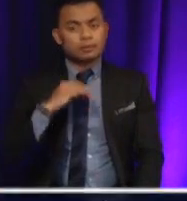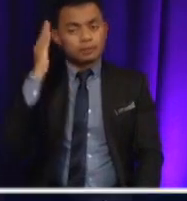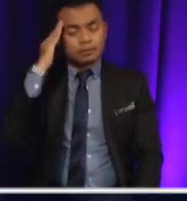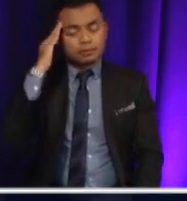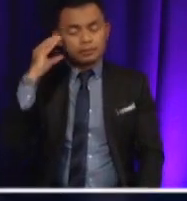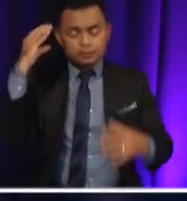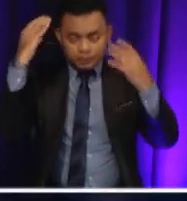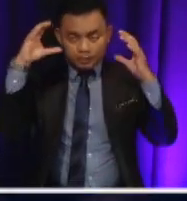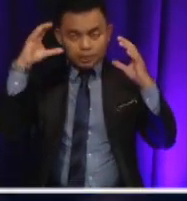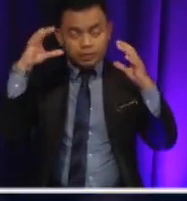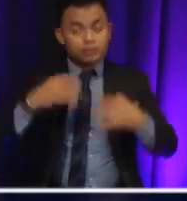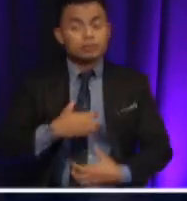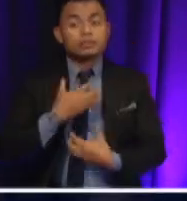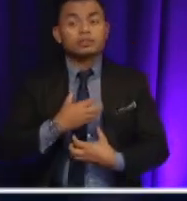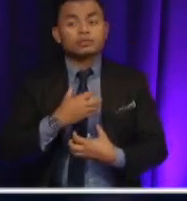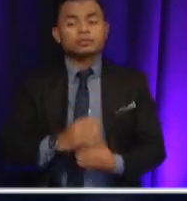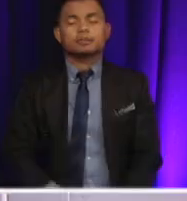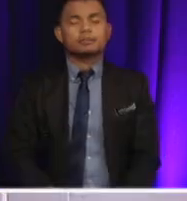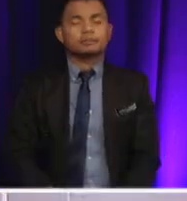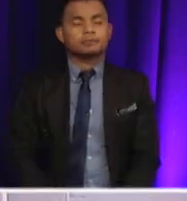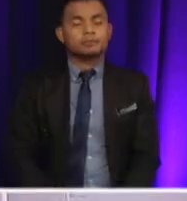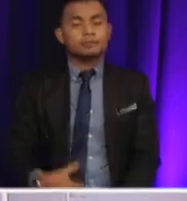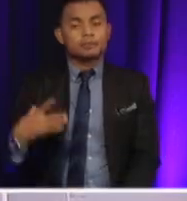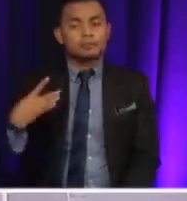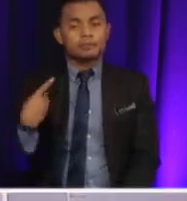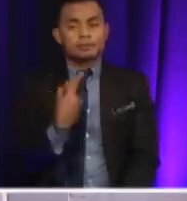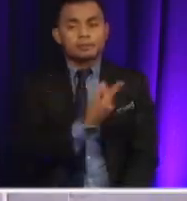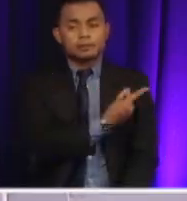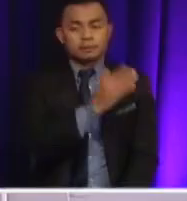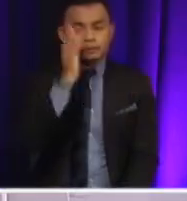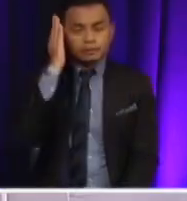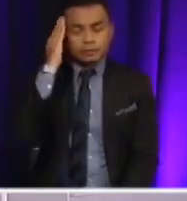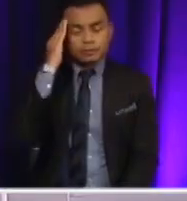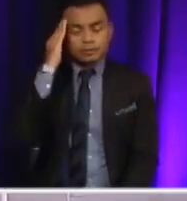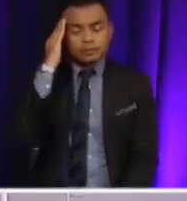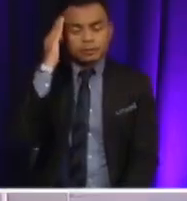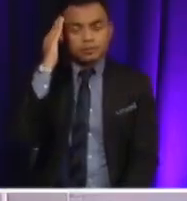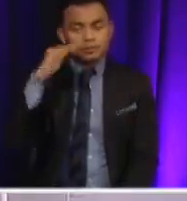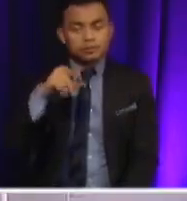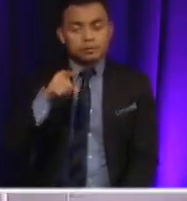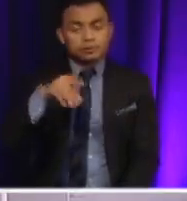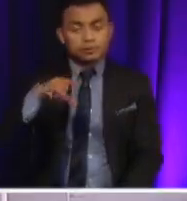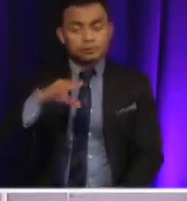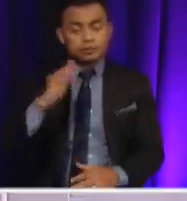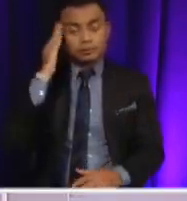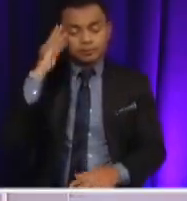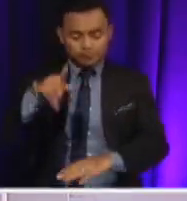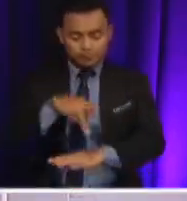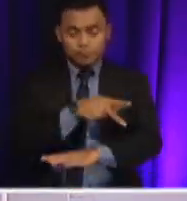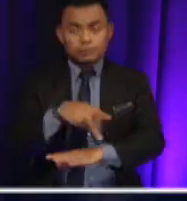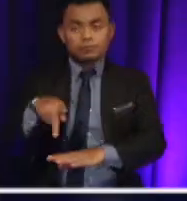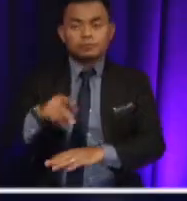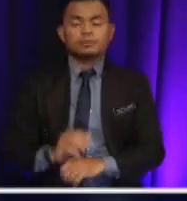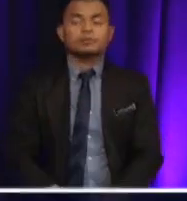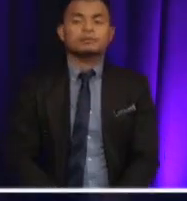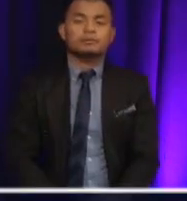to explain a lot more. But we did the poem previously, yes, right? Did. So from that, what are we doing for this segment?